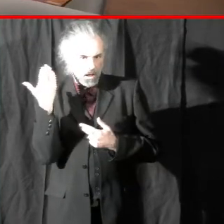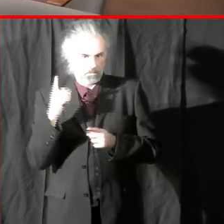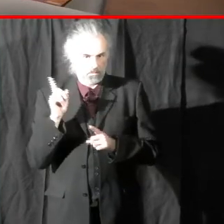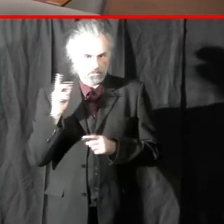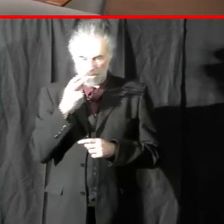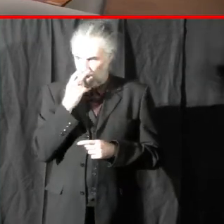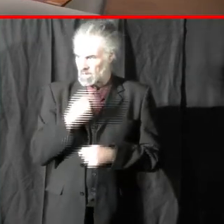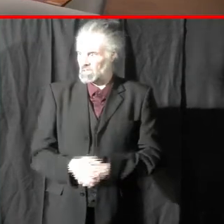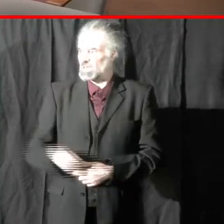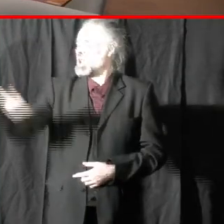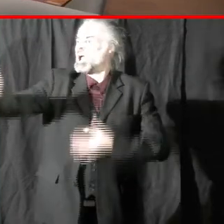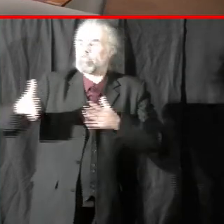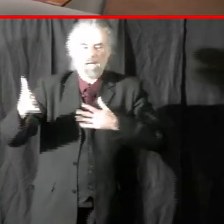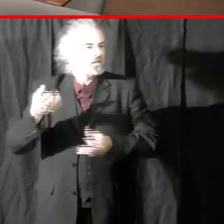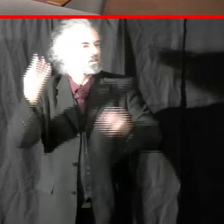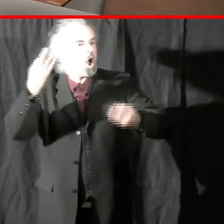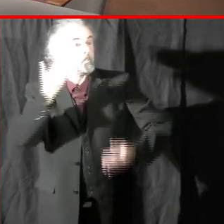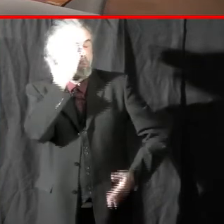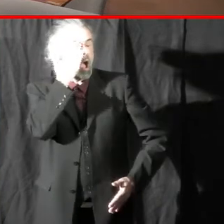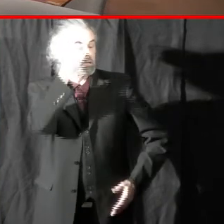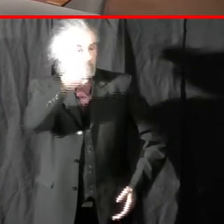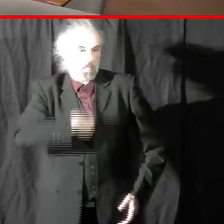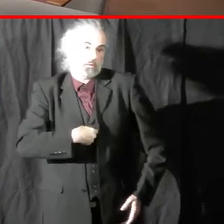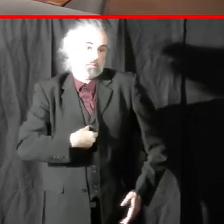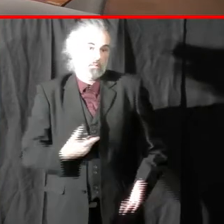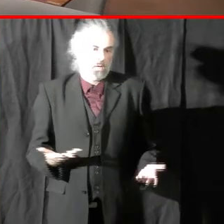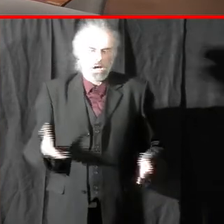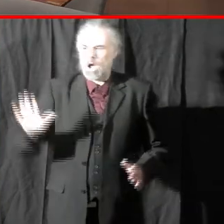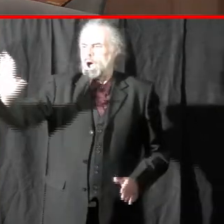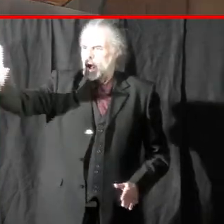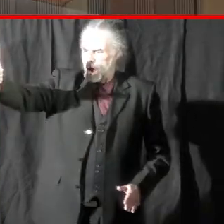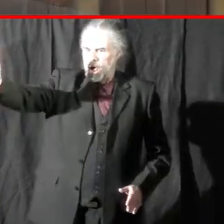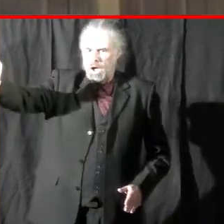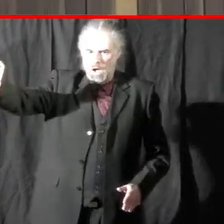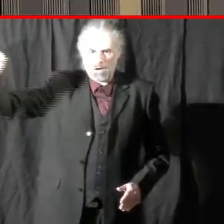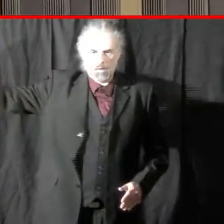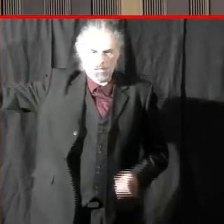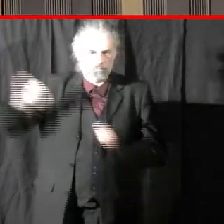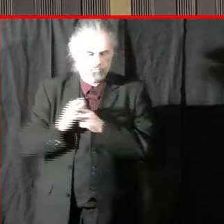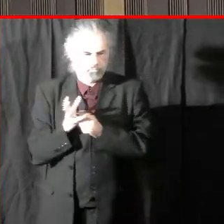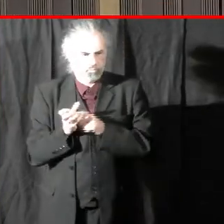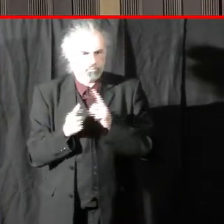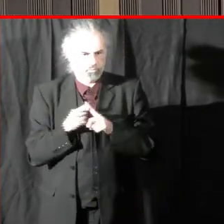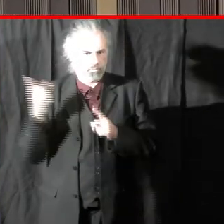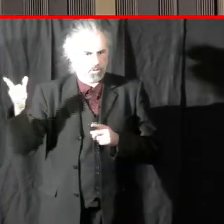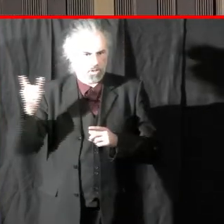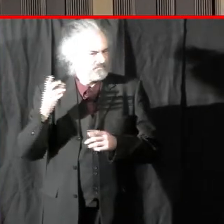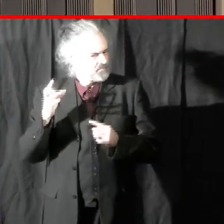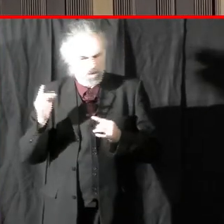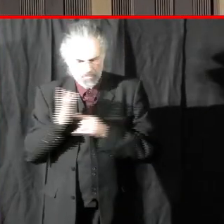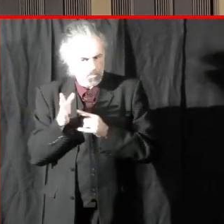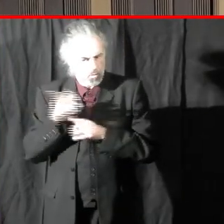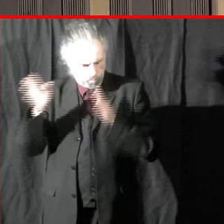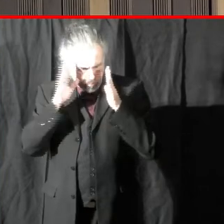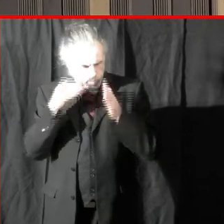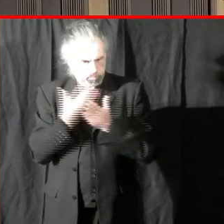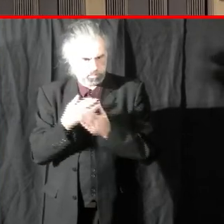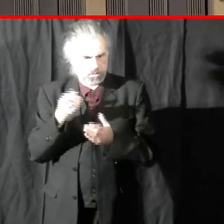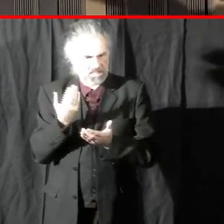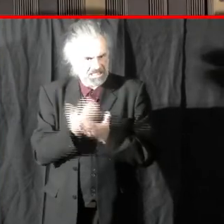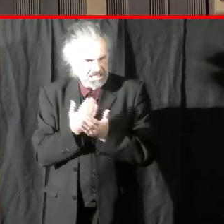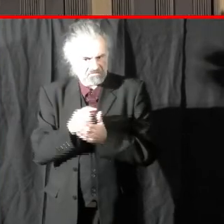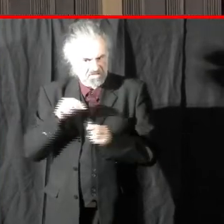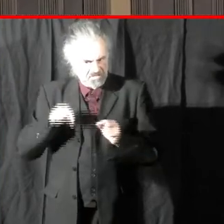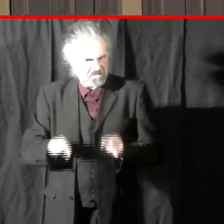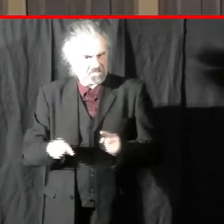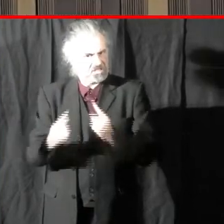someone without any vested interest? Vested interest? Bruce's sole interest is in the safety of this town and his plant. Now, we've heard